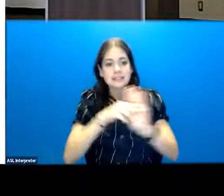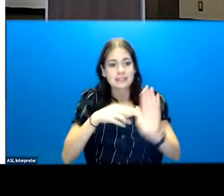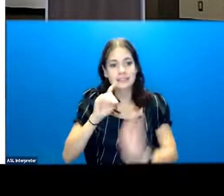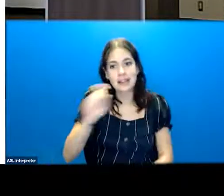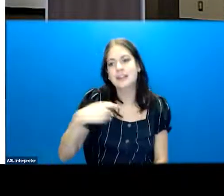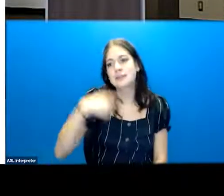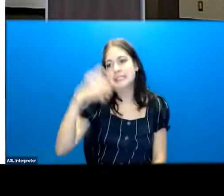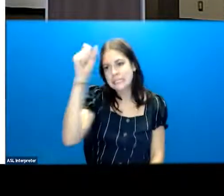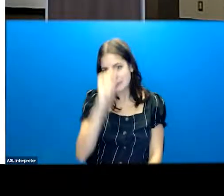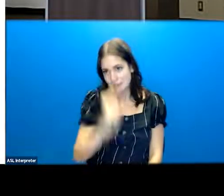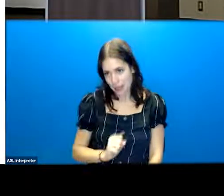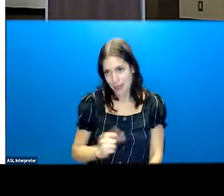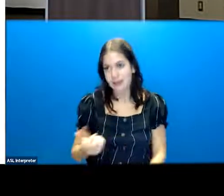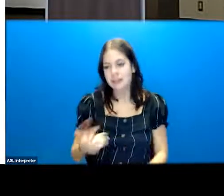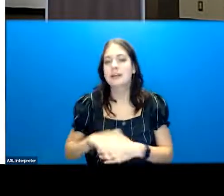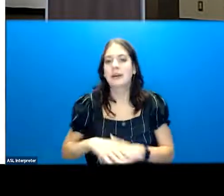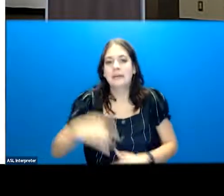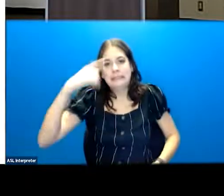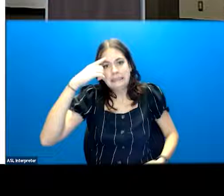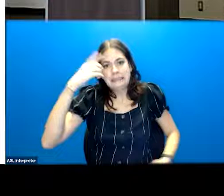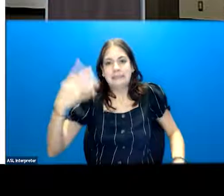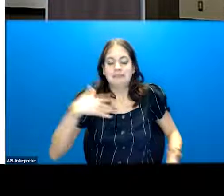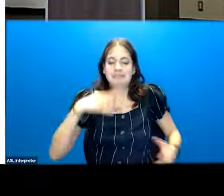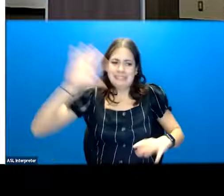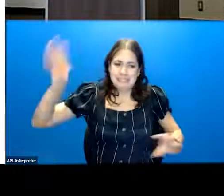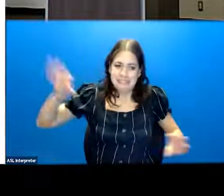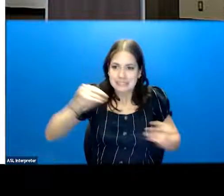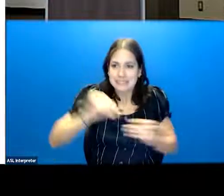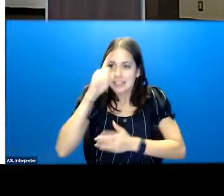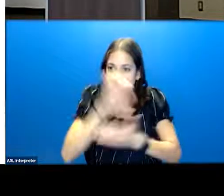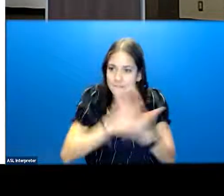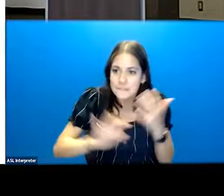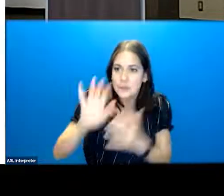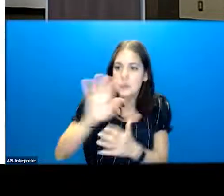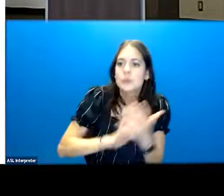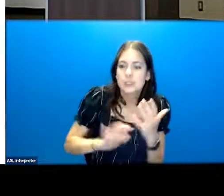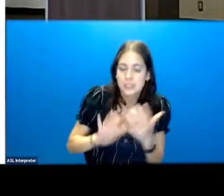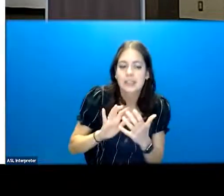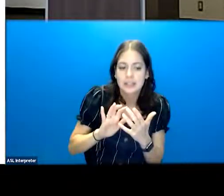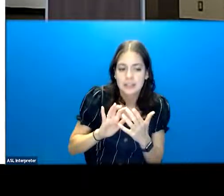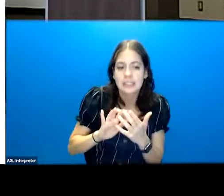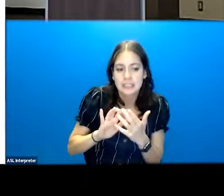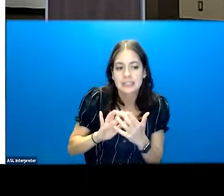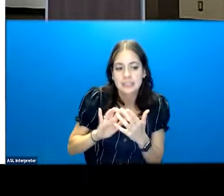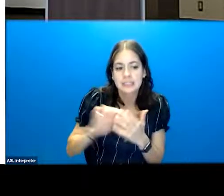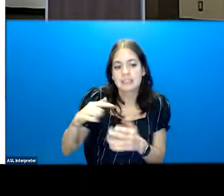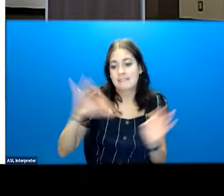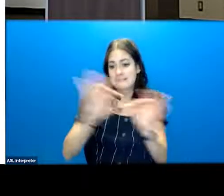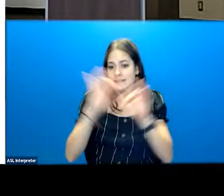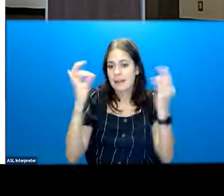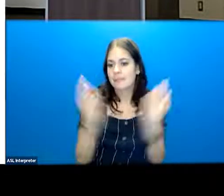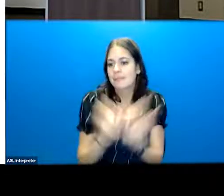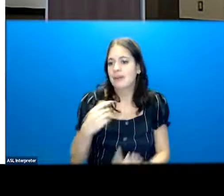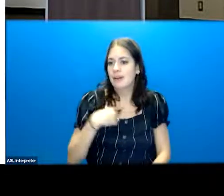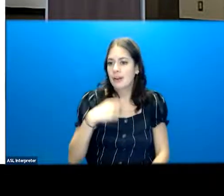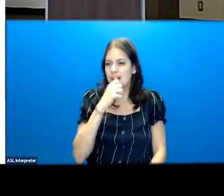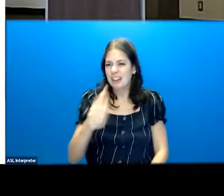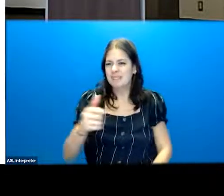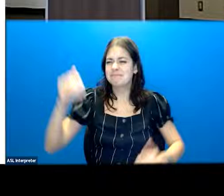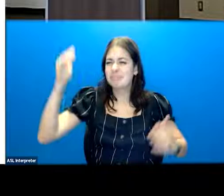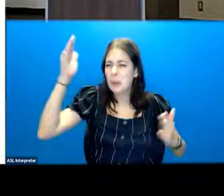with schizophrenia. And I think that all of that confusion boils into family members not being